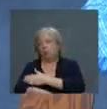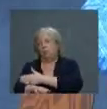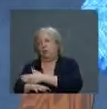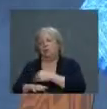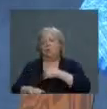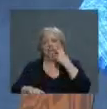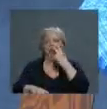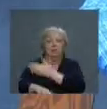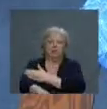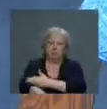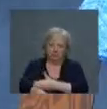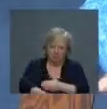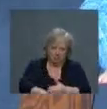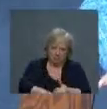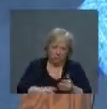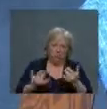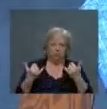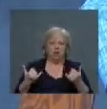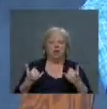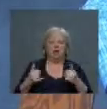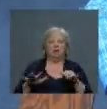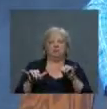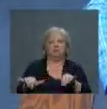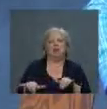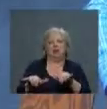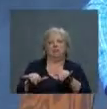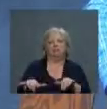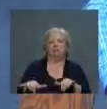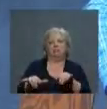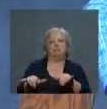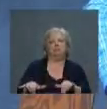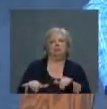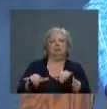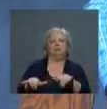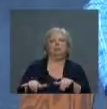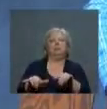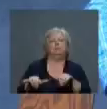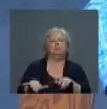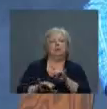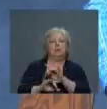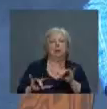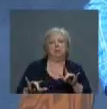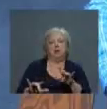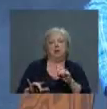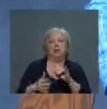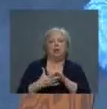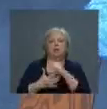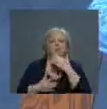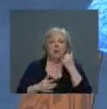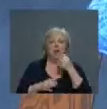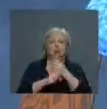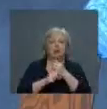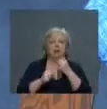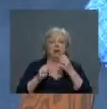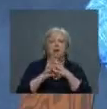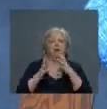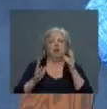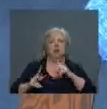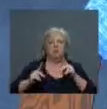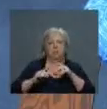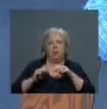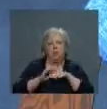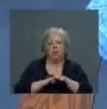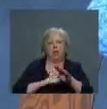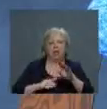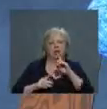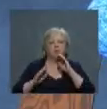change for the worse. Right now, it's just sitting here stagnant. And stagnant's better than getting a bunch of people back in there and it